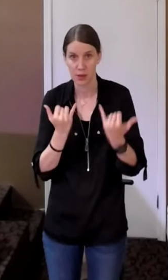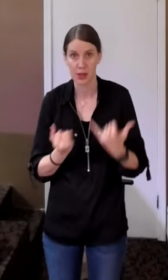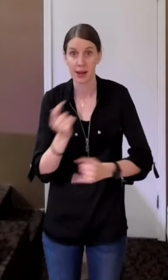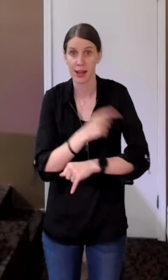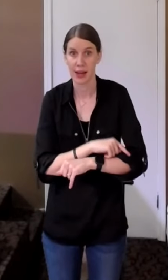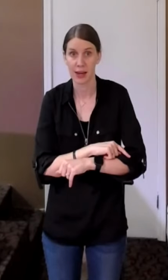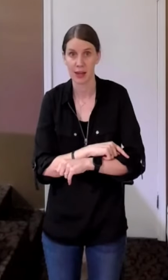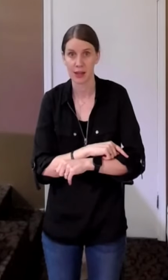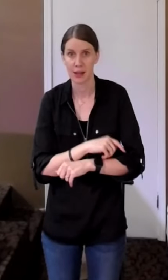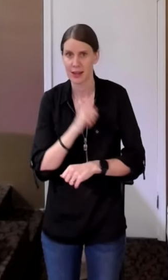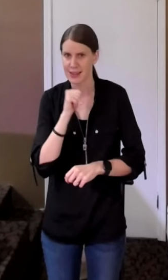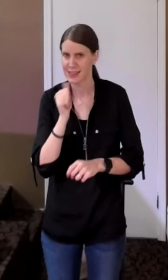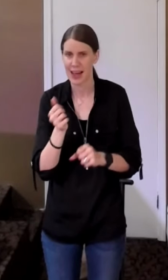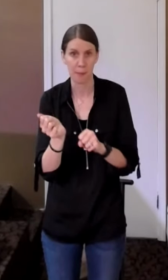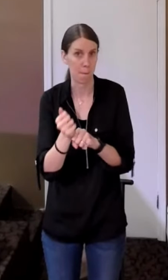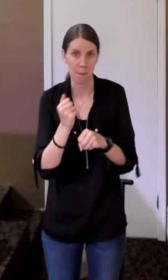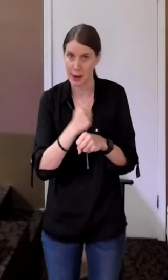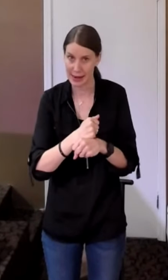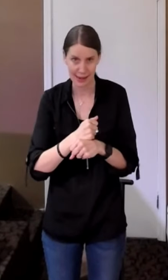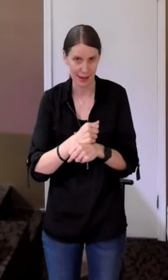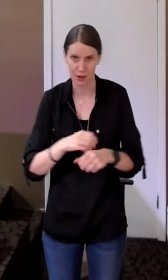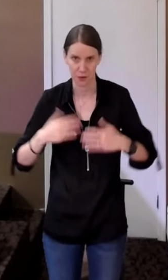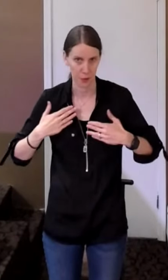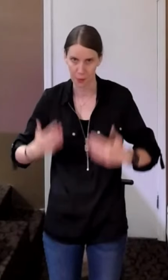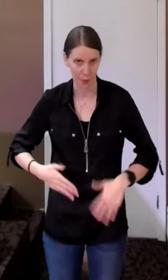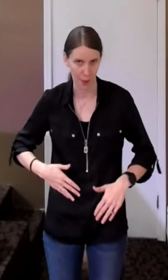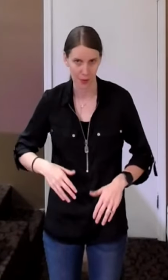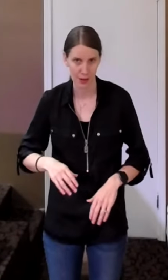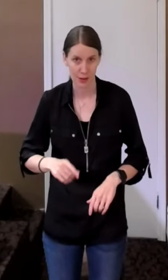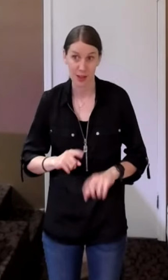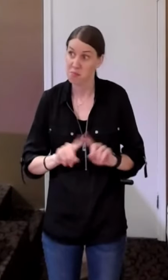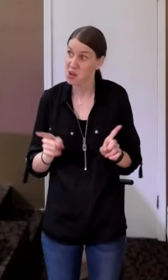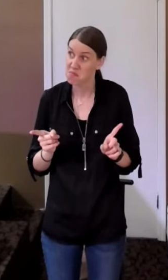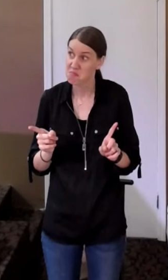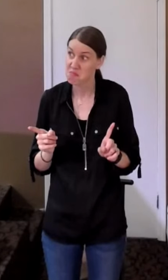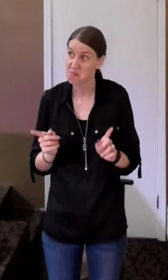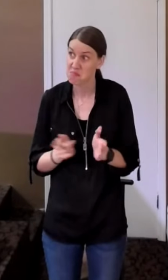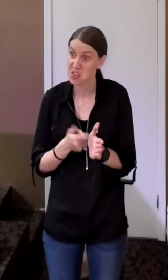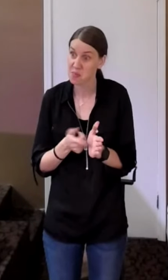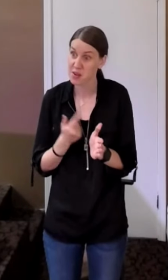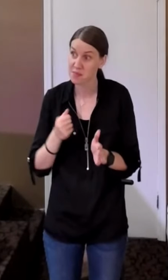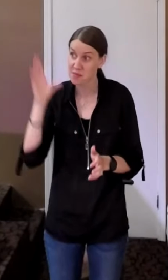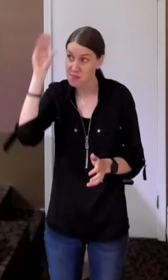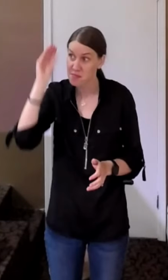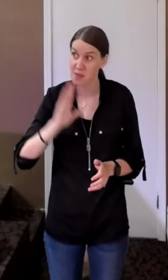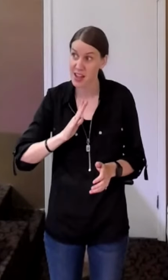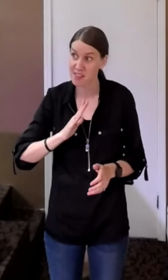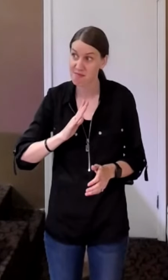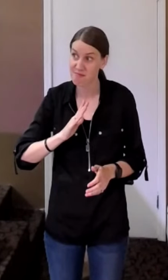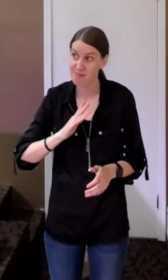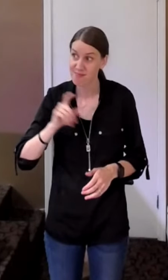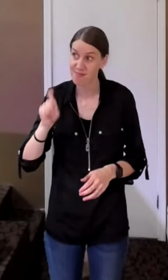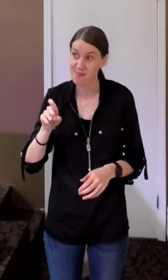like making the right clothes for him and things like that. But you know what? Sometimes we as men, I hate to say it, but we need guidance